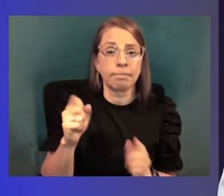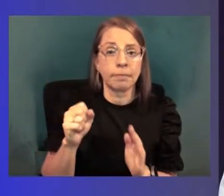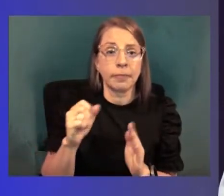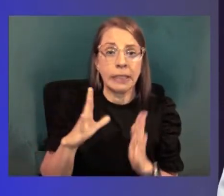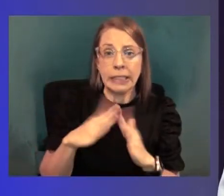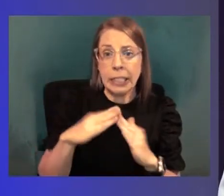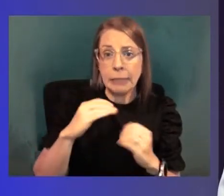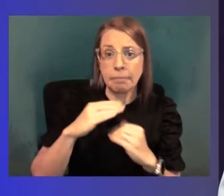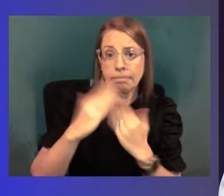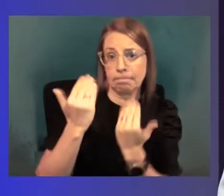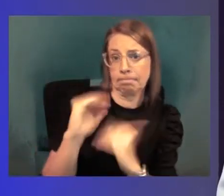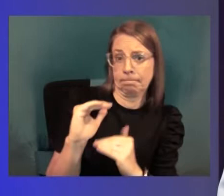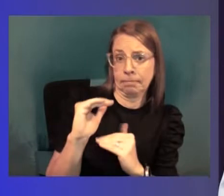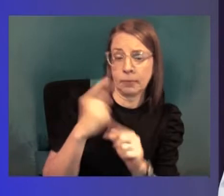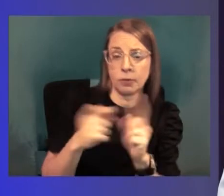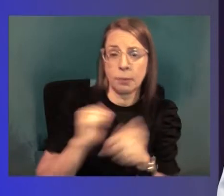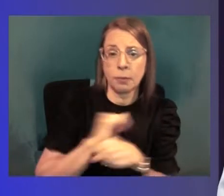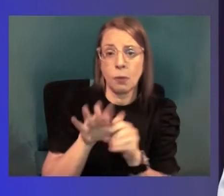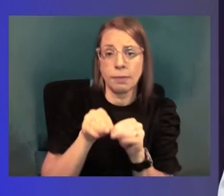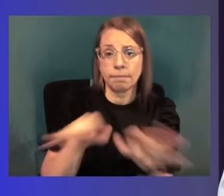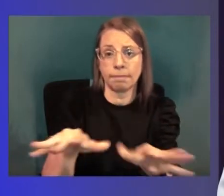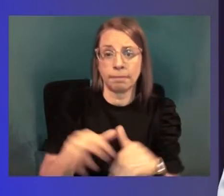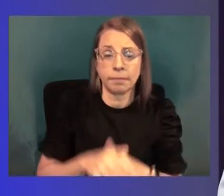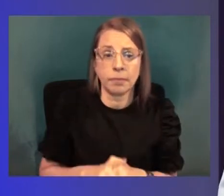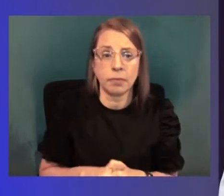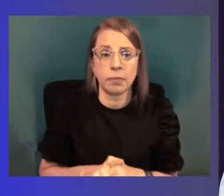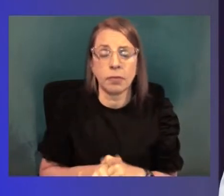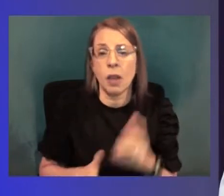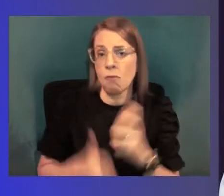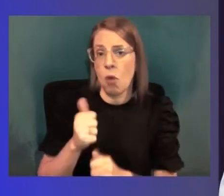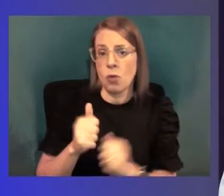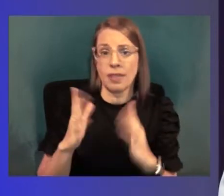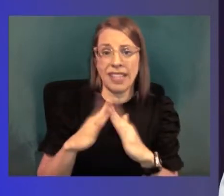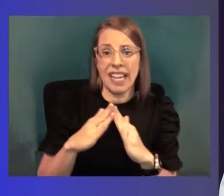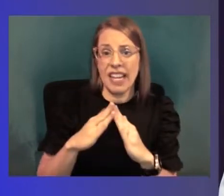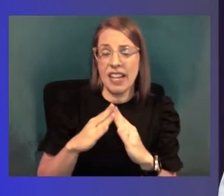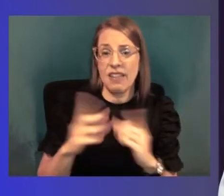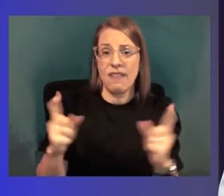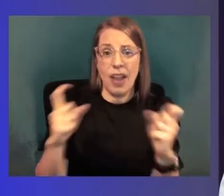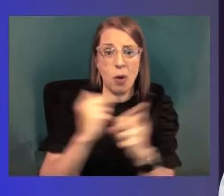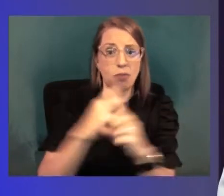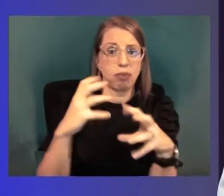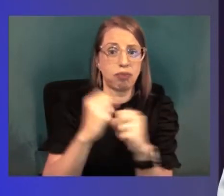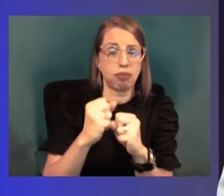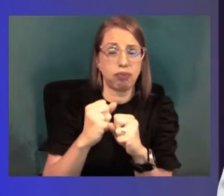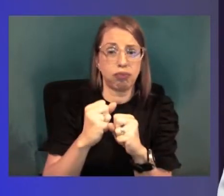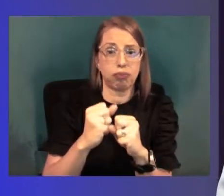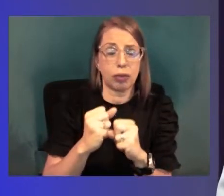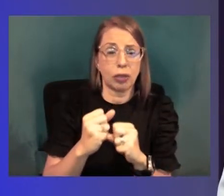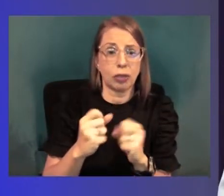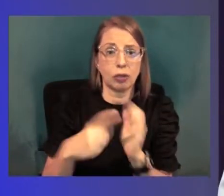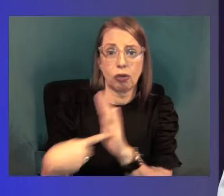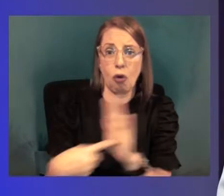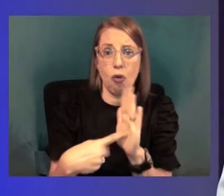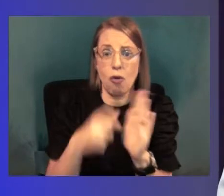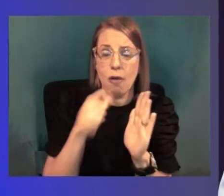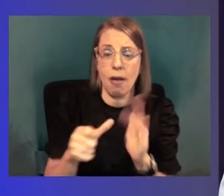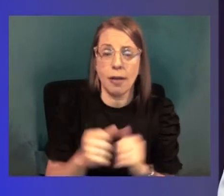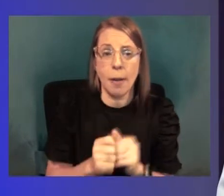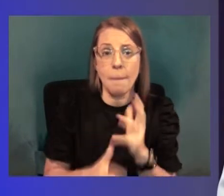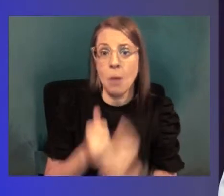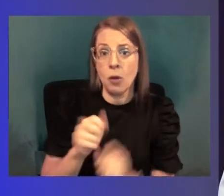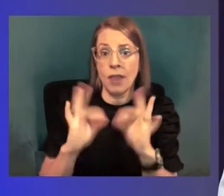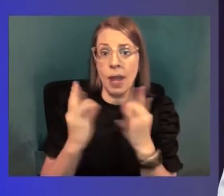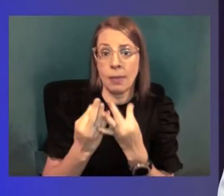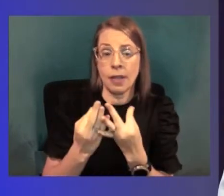pandemic. Most cities did not do their city fireworks, and because of that, most families ended up purchasing their own